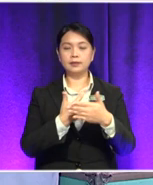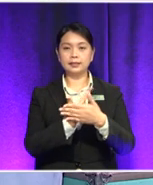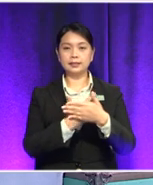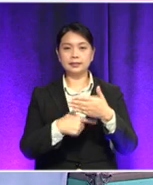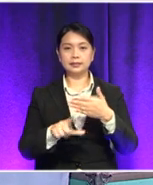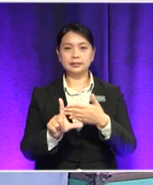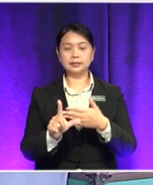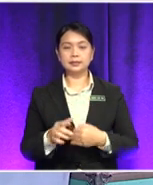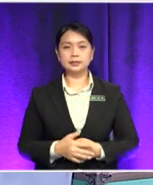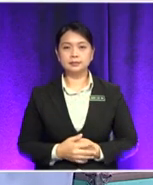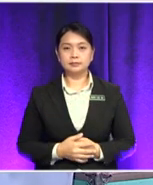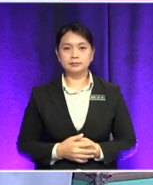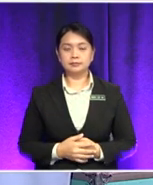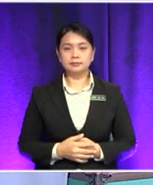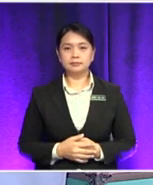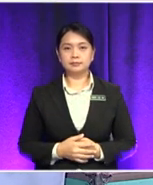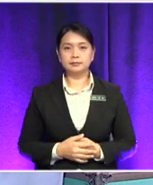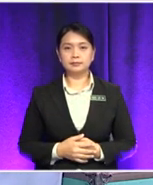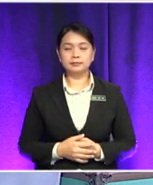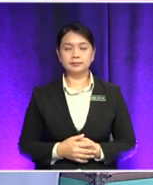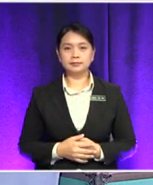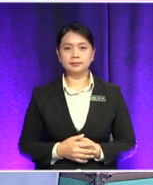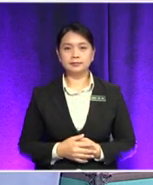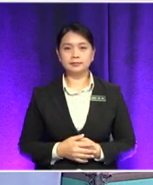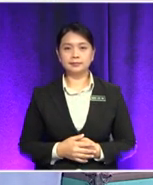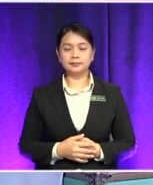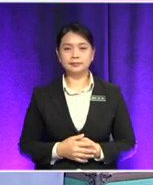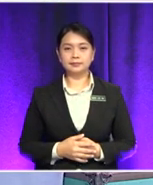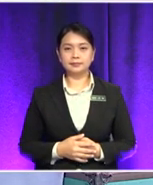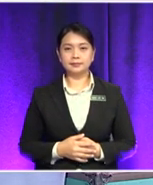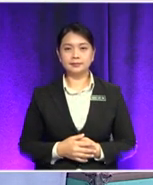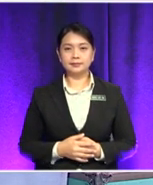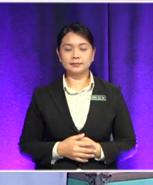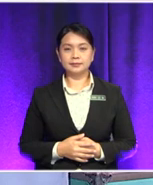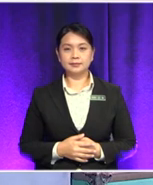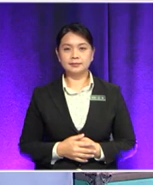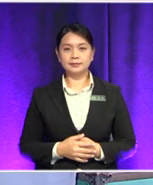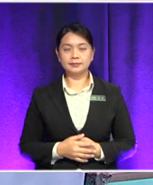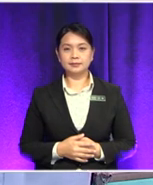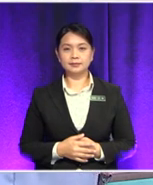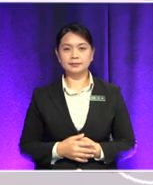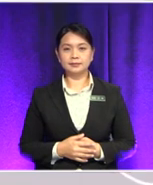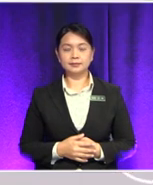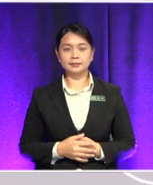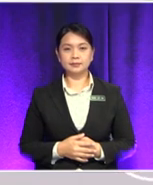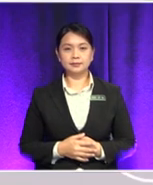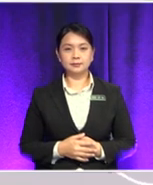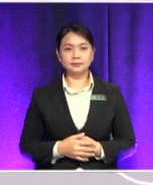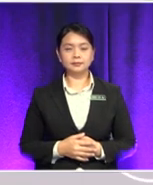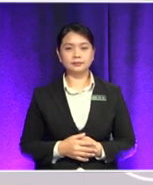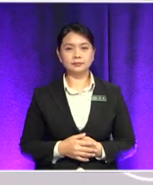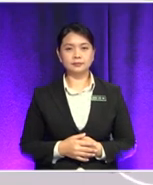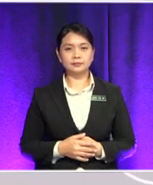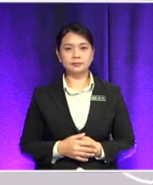I think someone already, can't wait to answer. Mm-hmm. Yeah. Yes, Shaira, would you